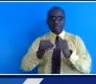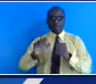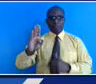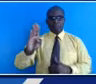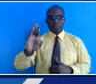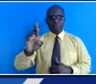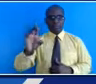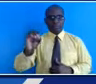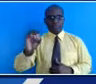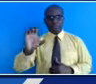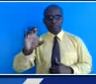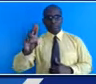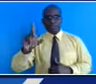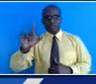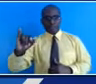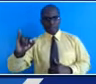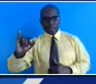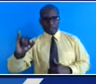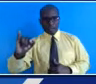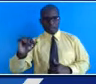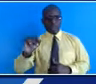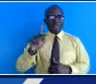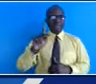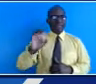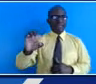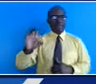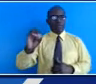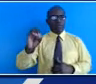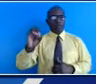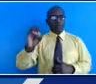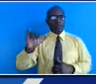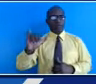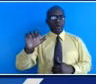back there again, too. So, Scott.